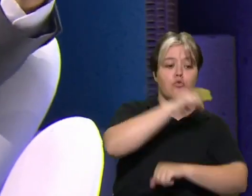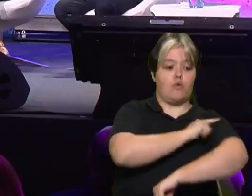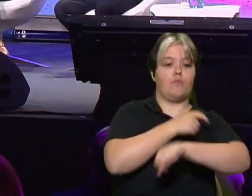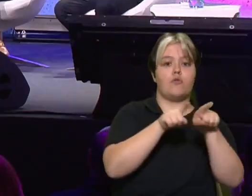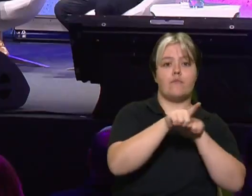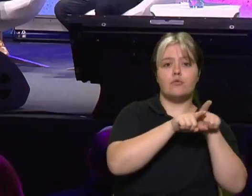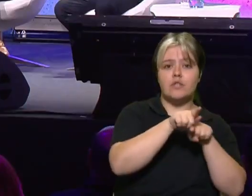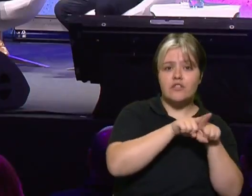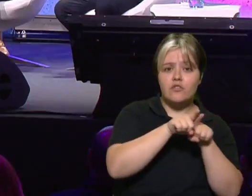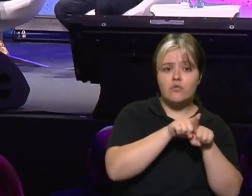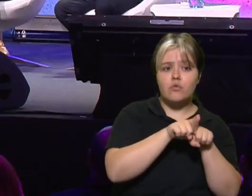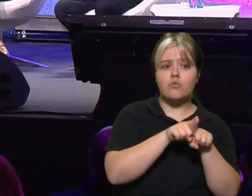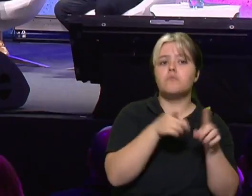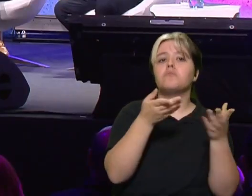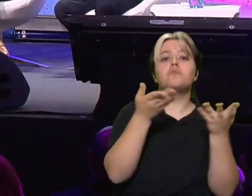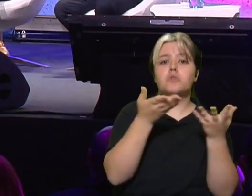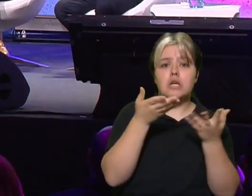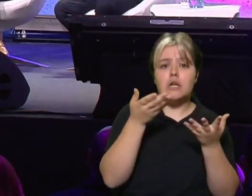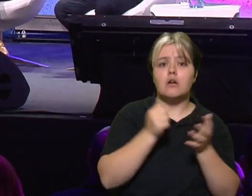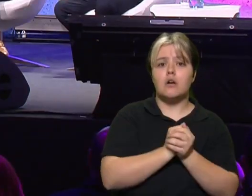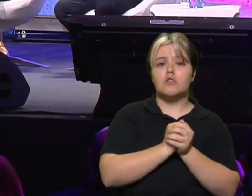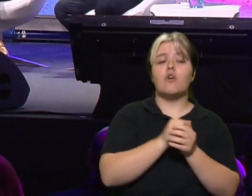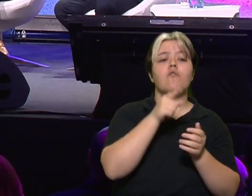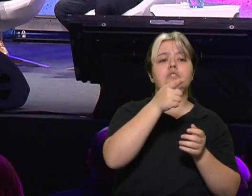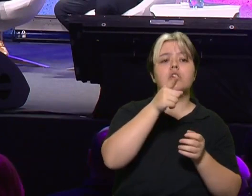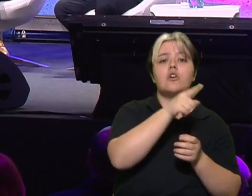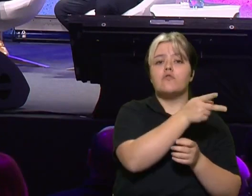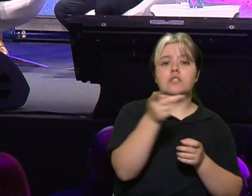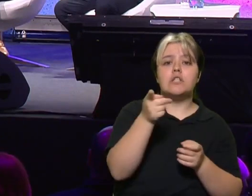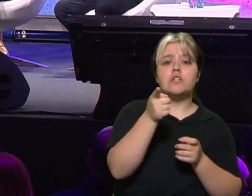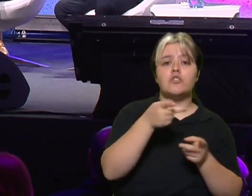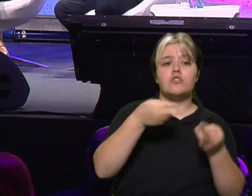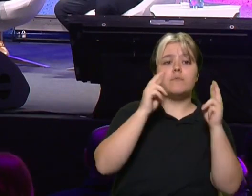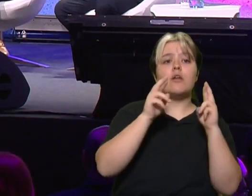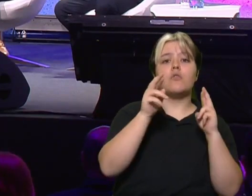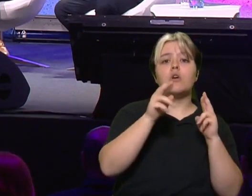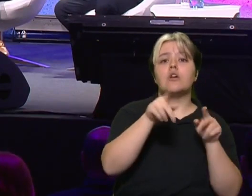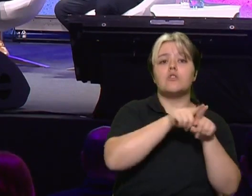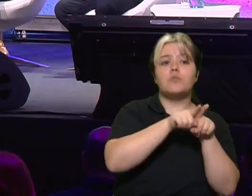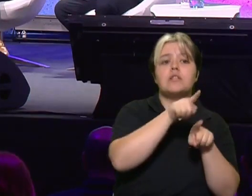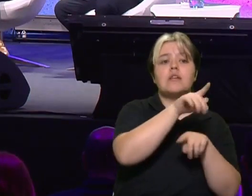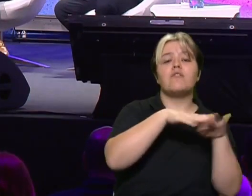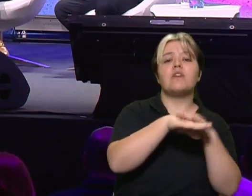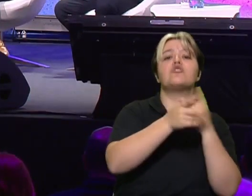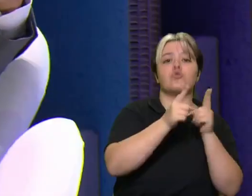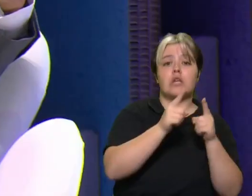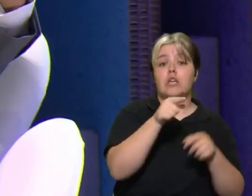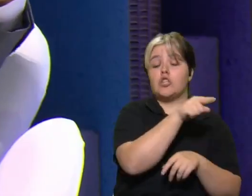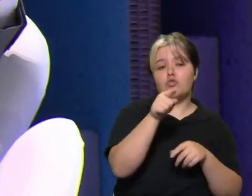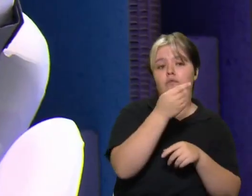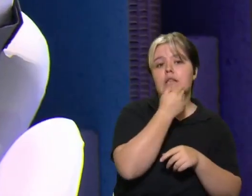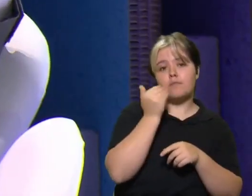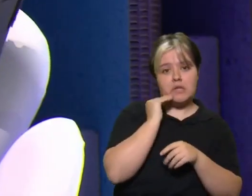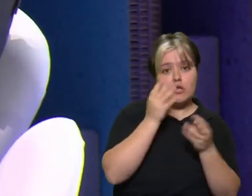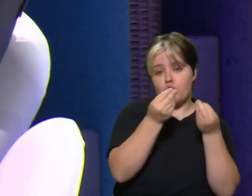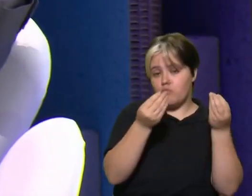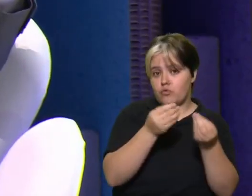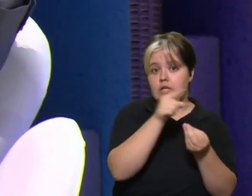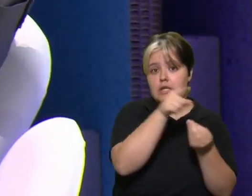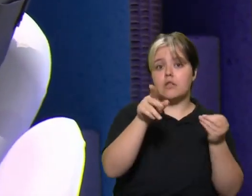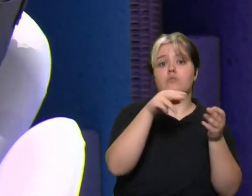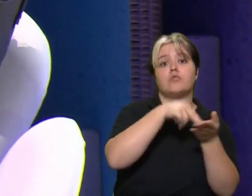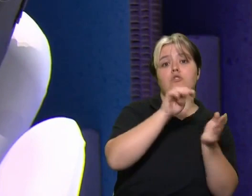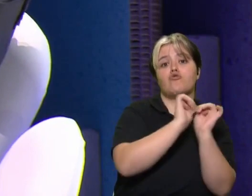a political power? What do you expect the government to do? Will it depend on the